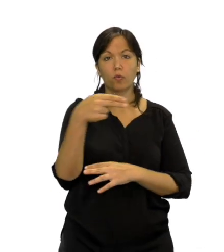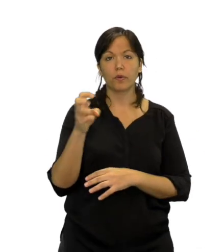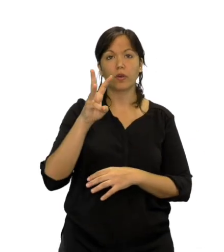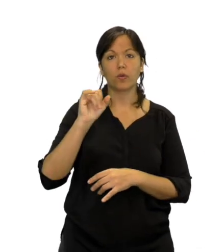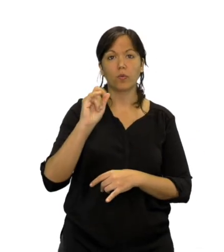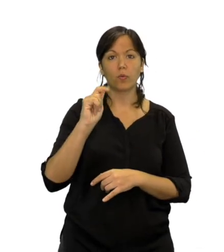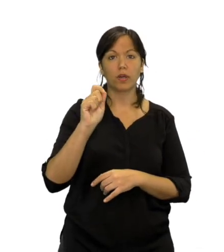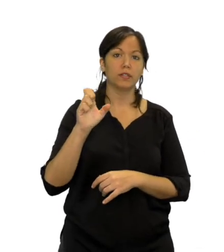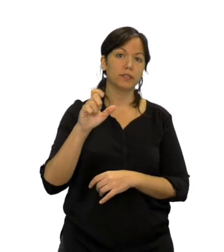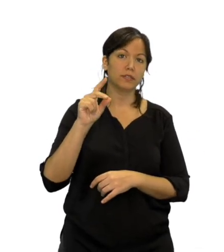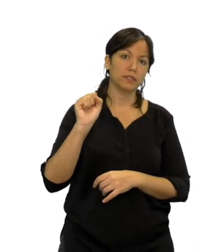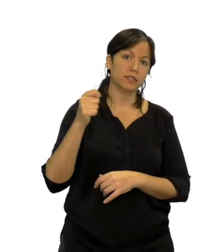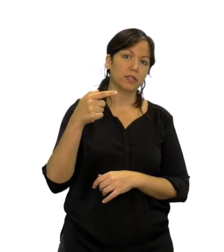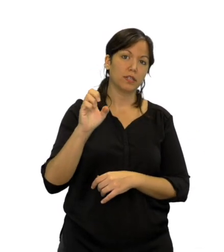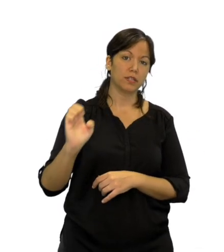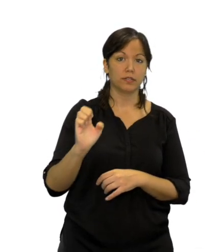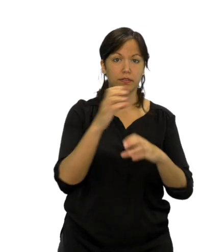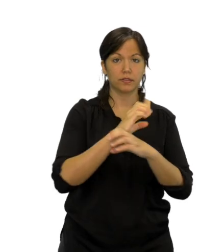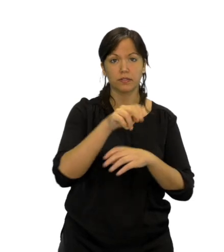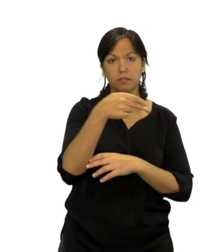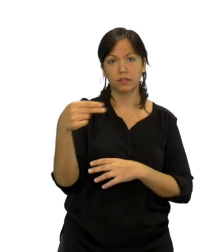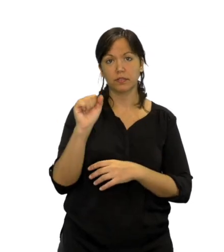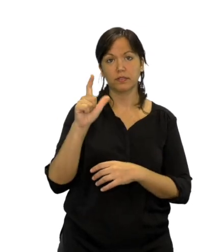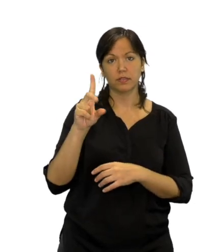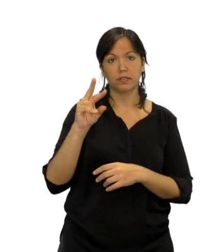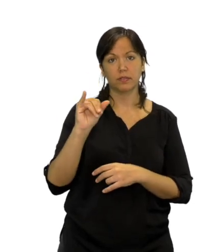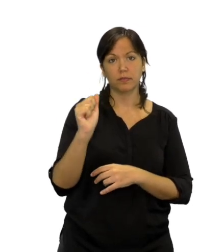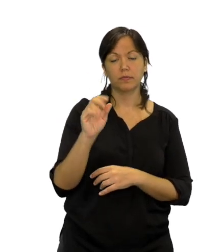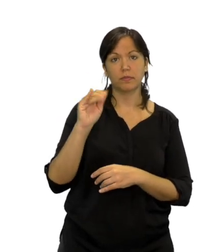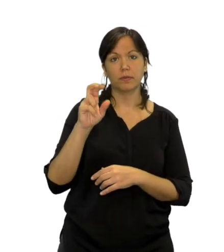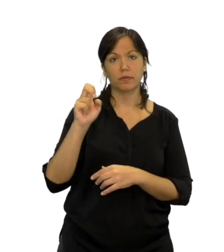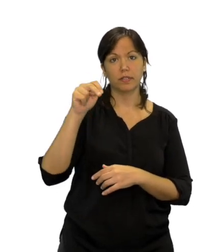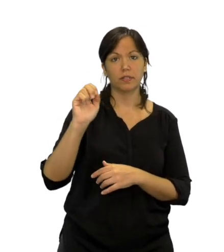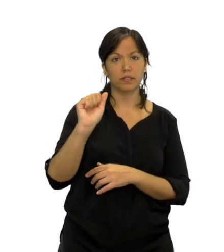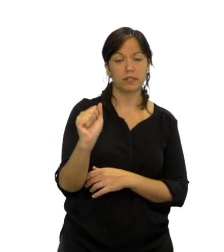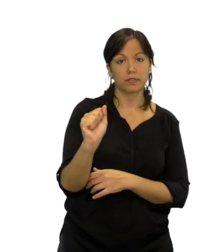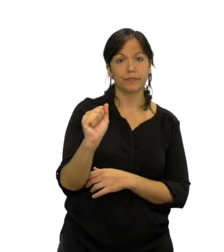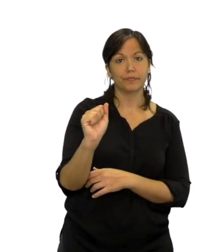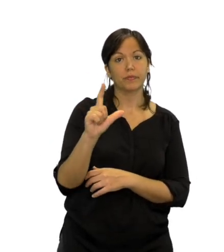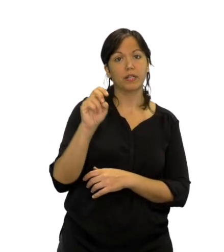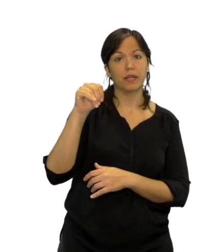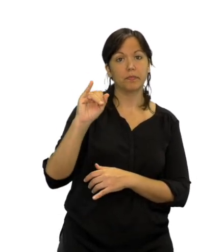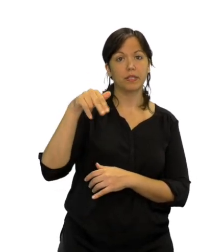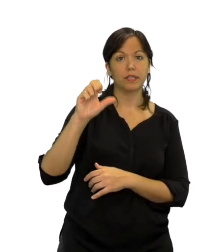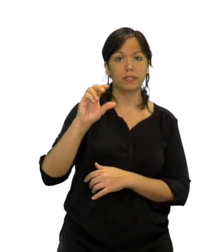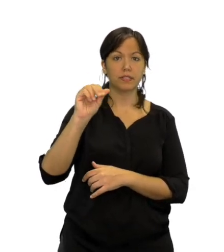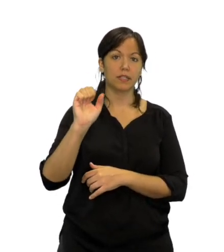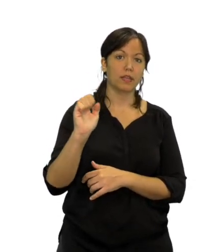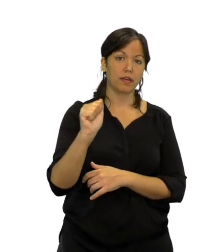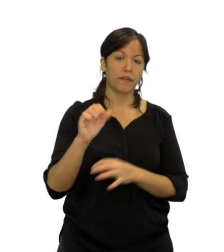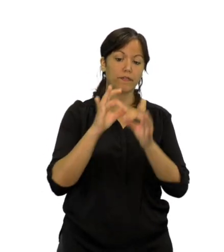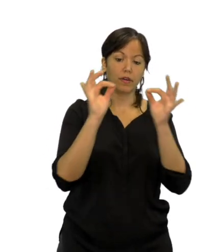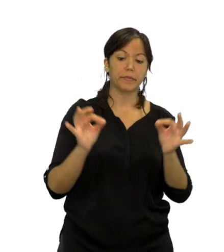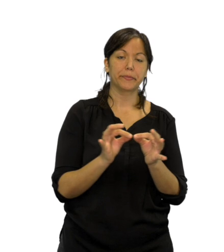Salvia verbenacea. Common name, wild sage. Scientific name, Salvia verbenacea.